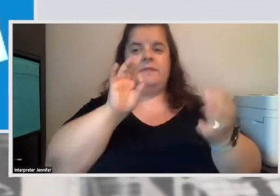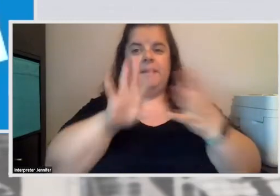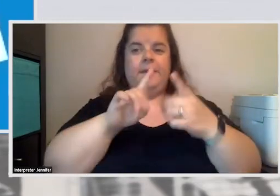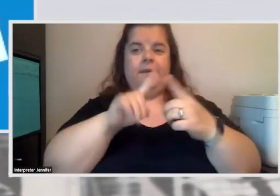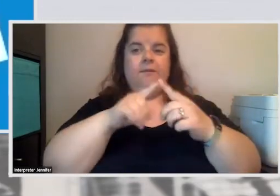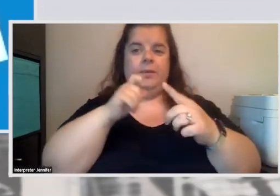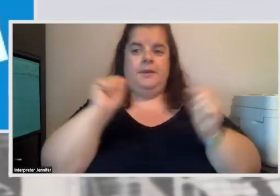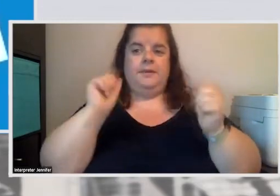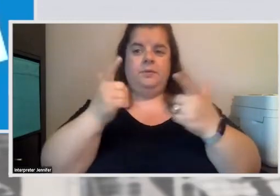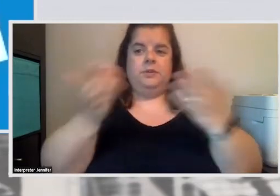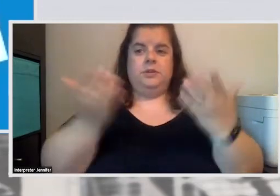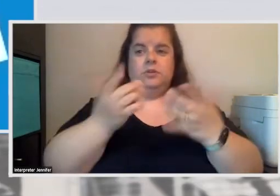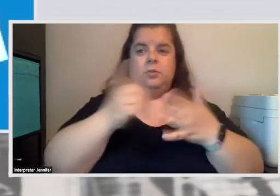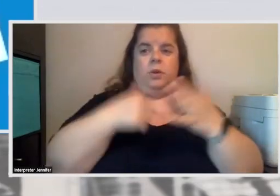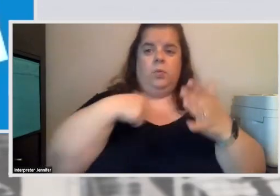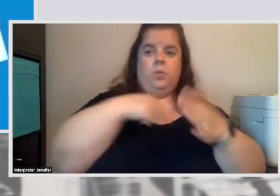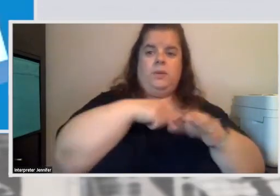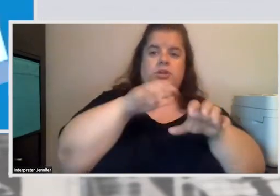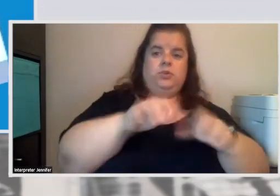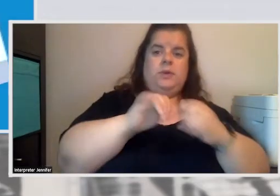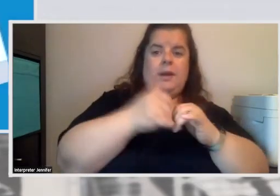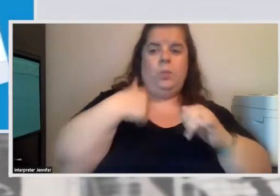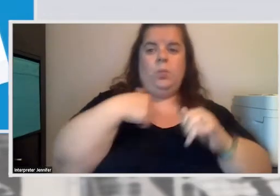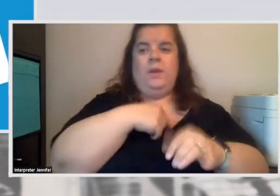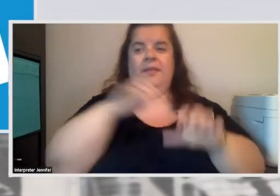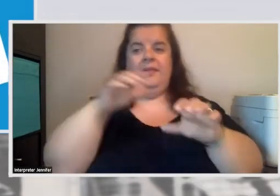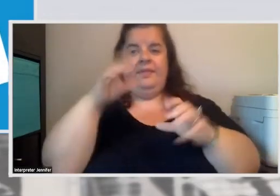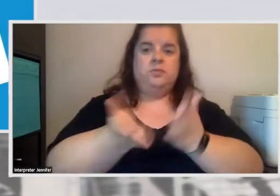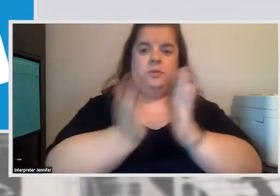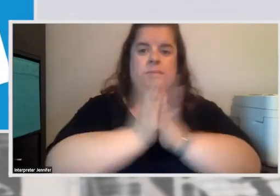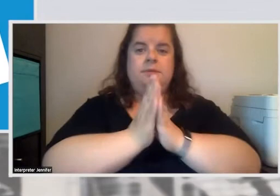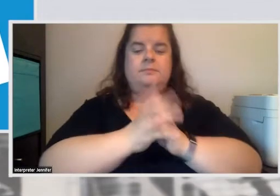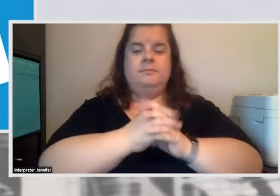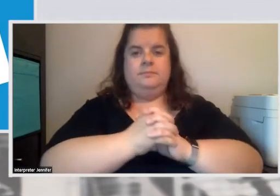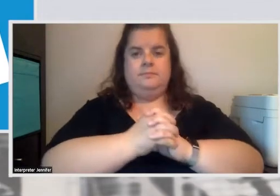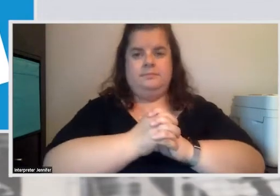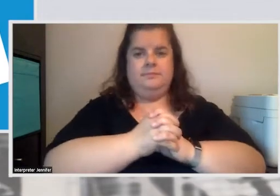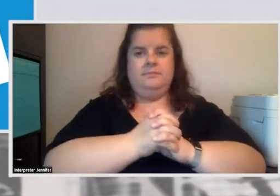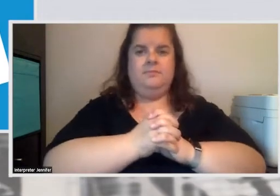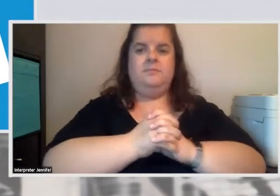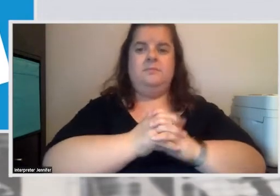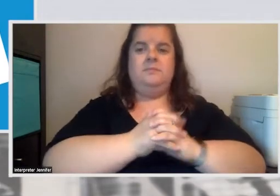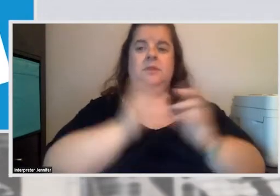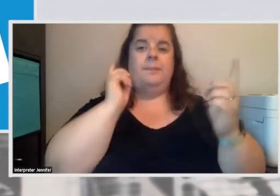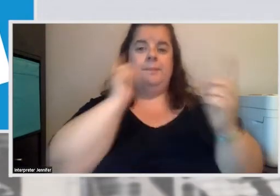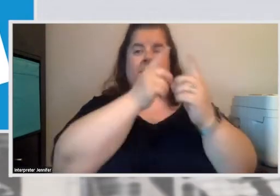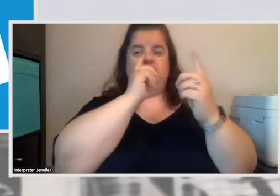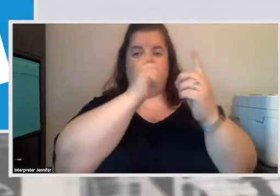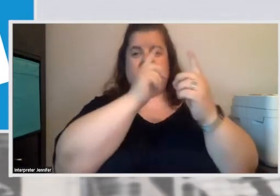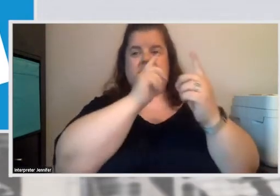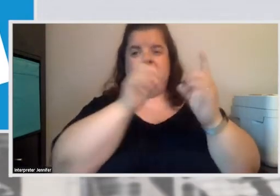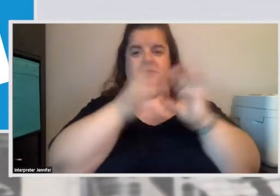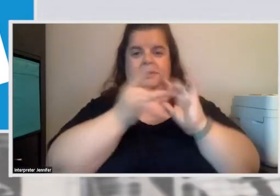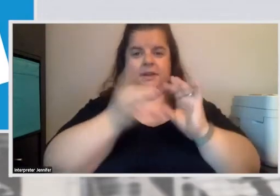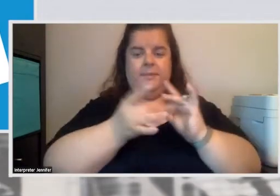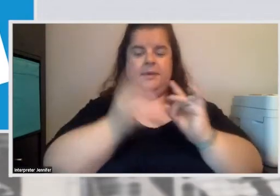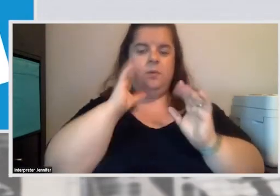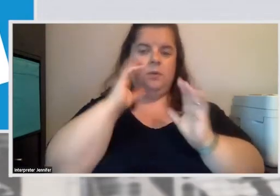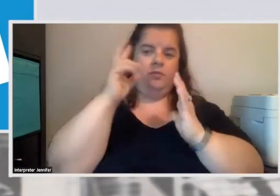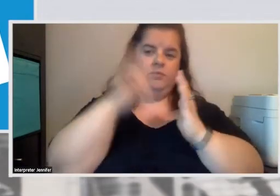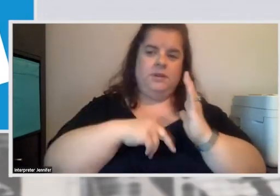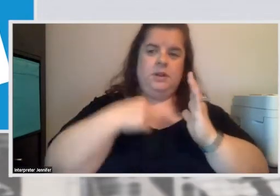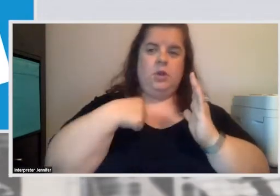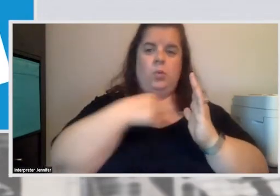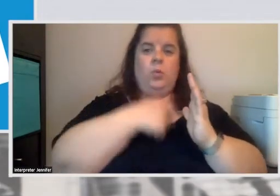here as to what we do and what we're up to and how we think about our capital budget request. So the first line is our mission statement. I'll just read it. We exist